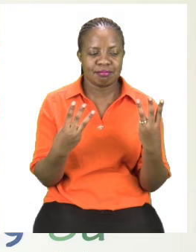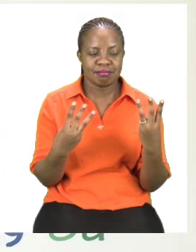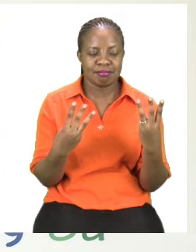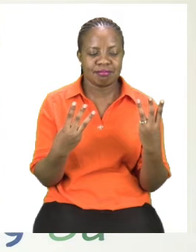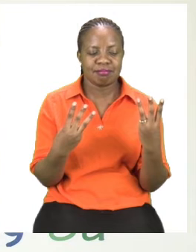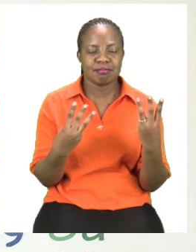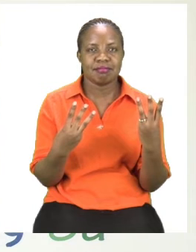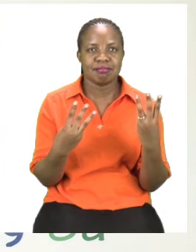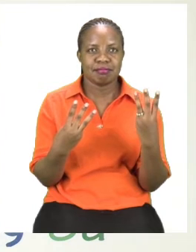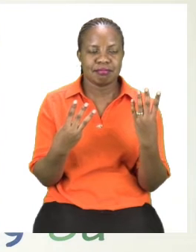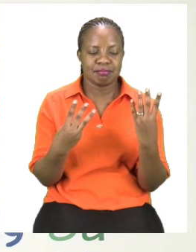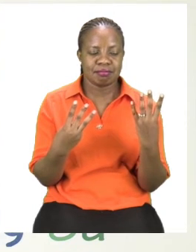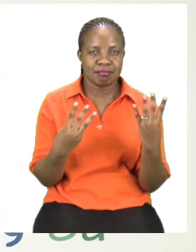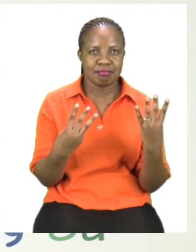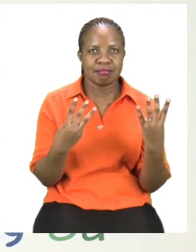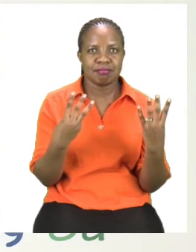7,